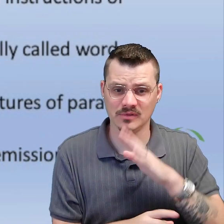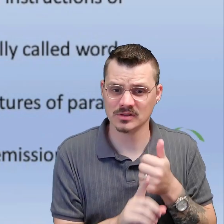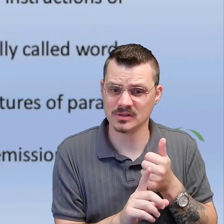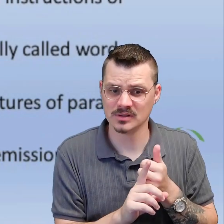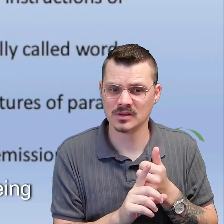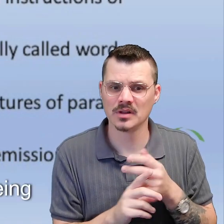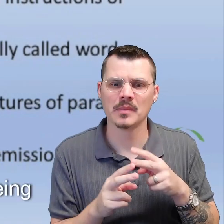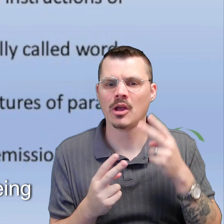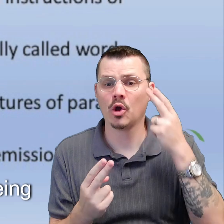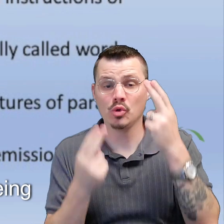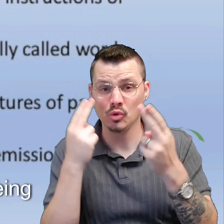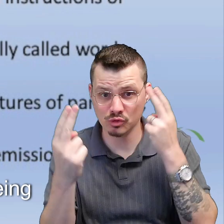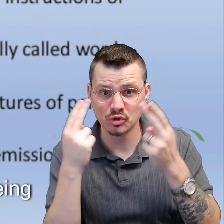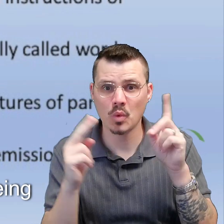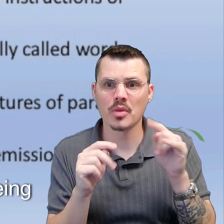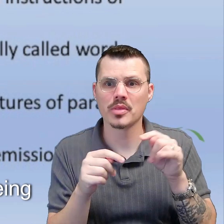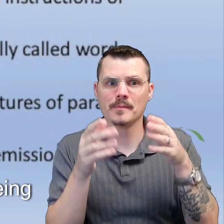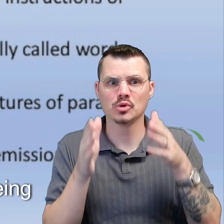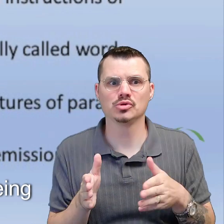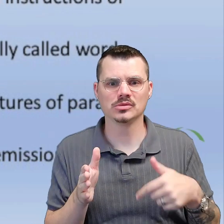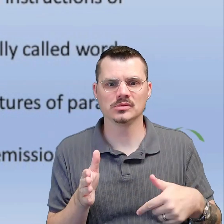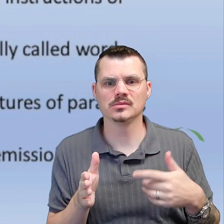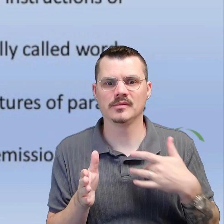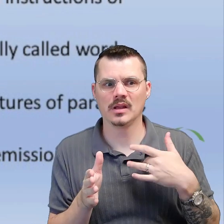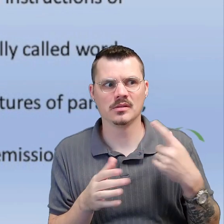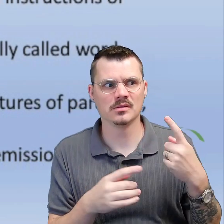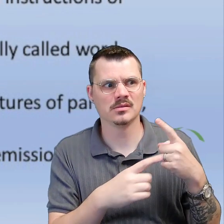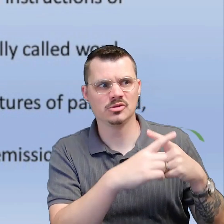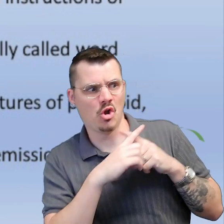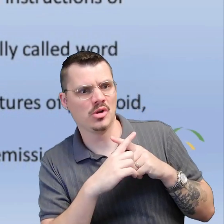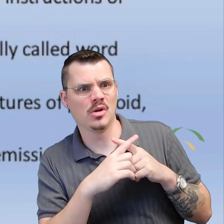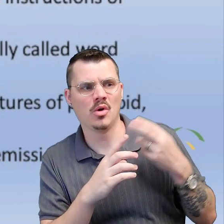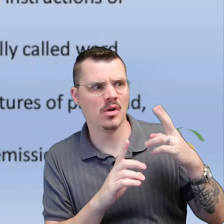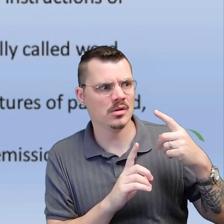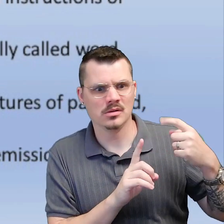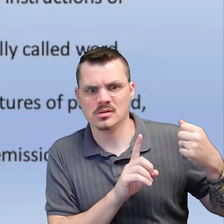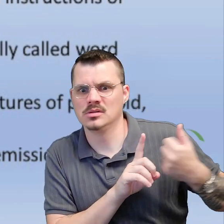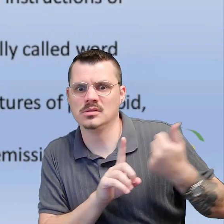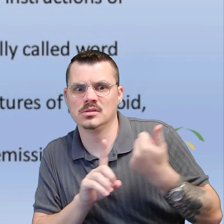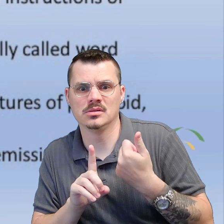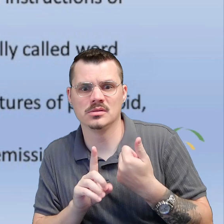is hallucinations where the person is being targeted and persecuted.